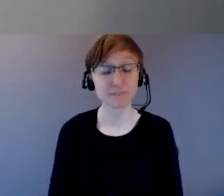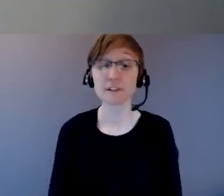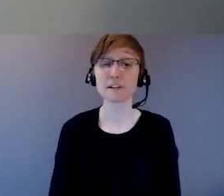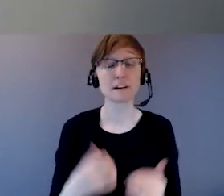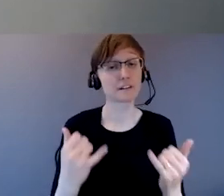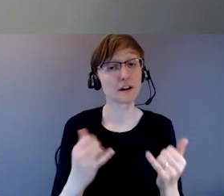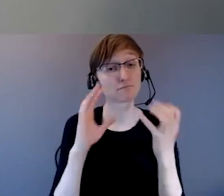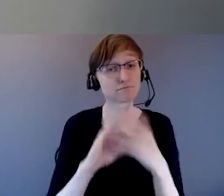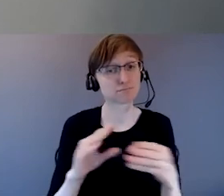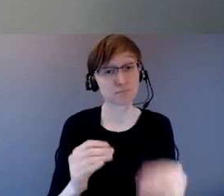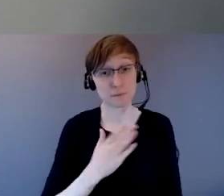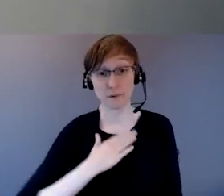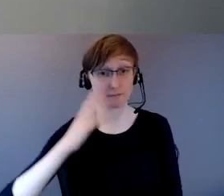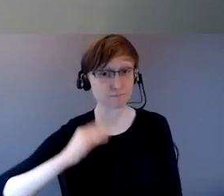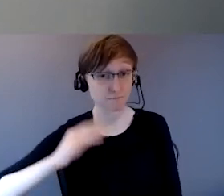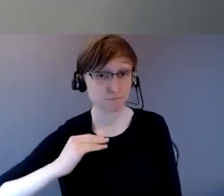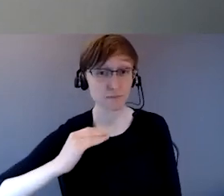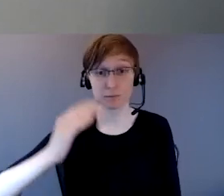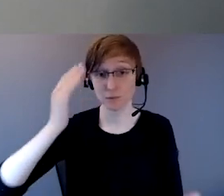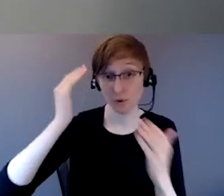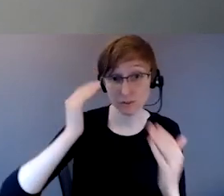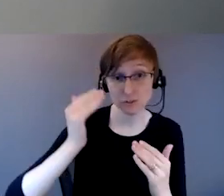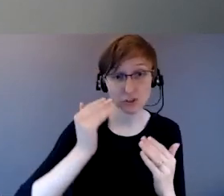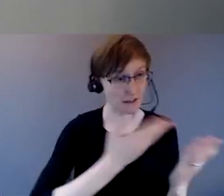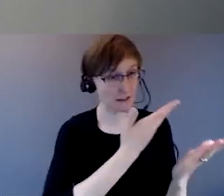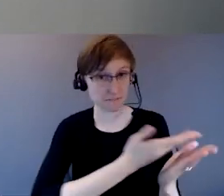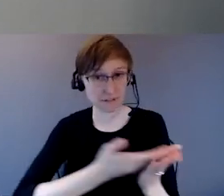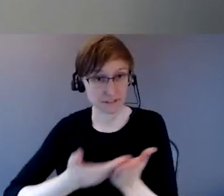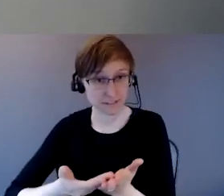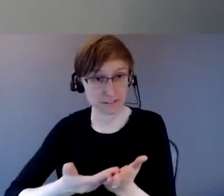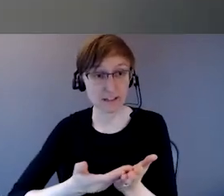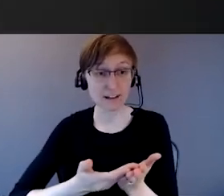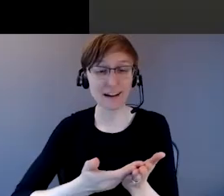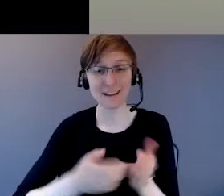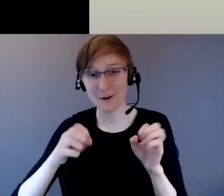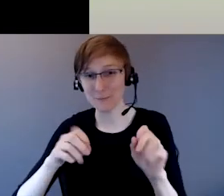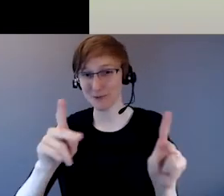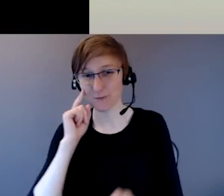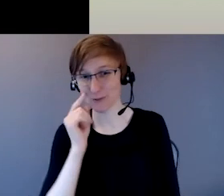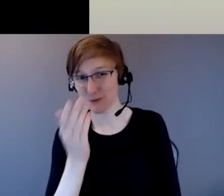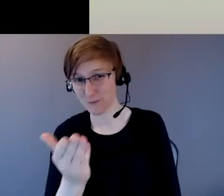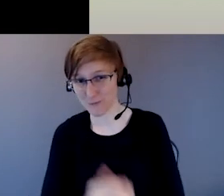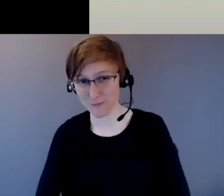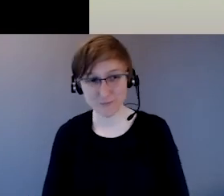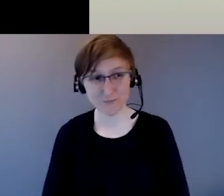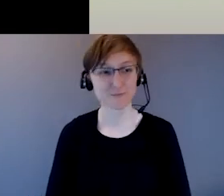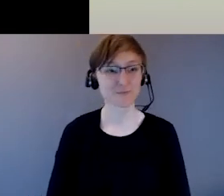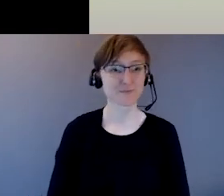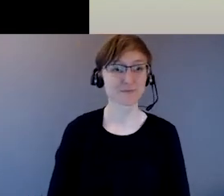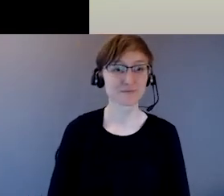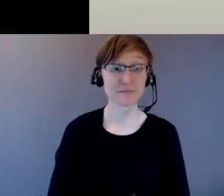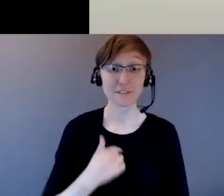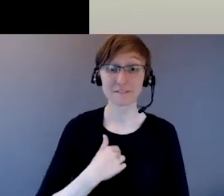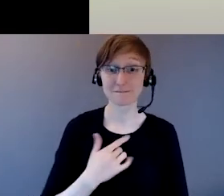my knowledge, some of what the evidence says, and the opportunity for you. I feel very fortunate to be celebrating